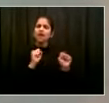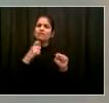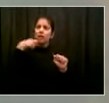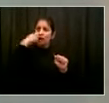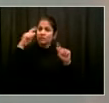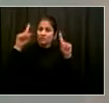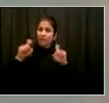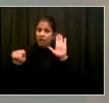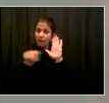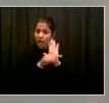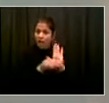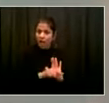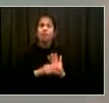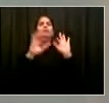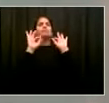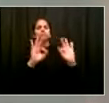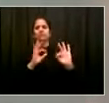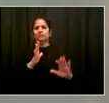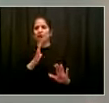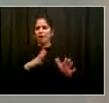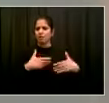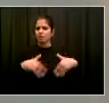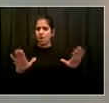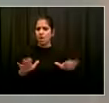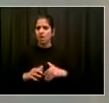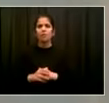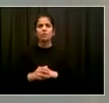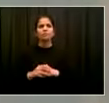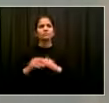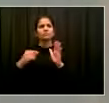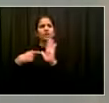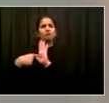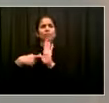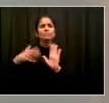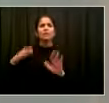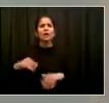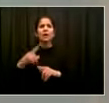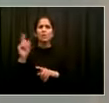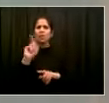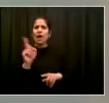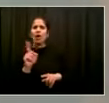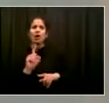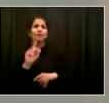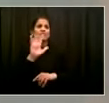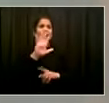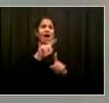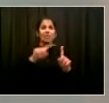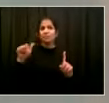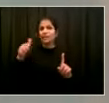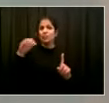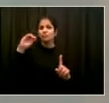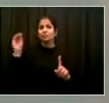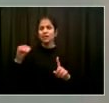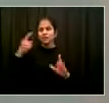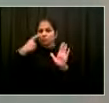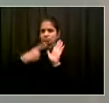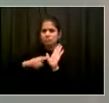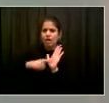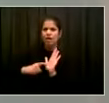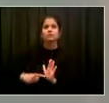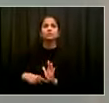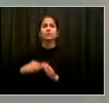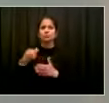cases have represented anywhere from 5 to 10% of all of the cases that we see here in New York City. That may not seem like a lot, but